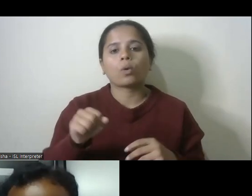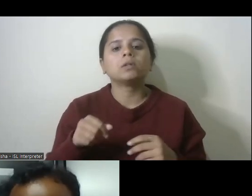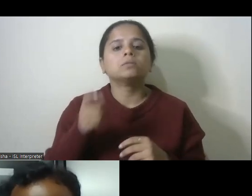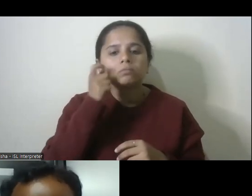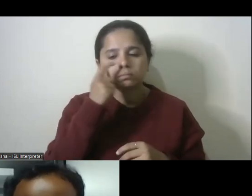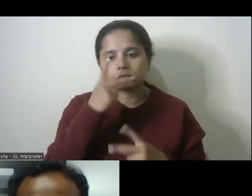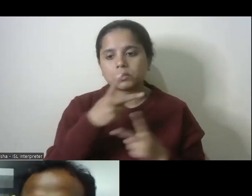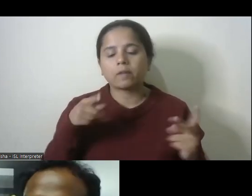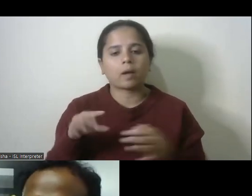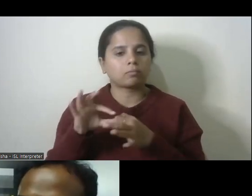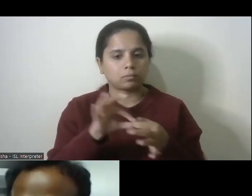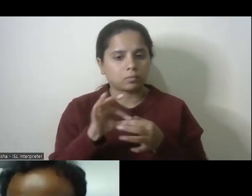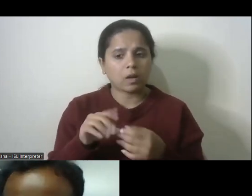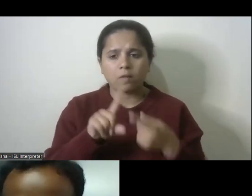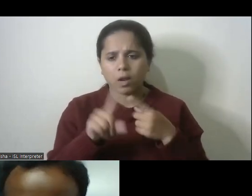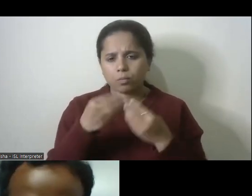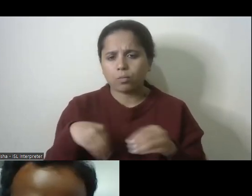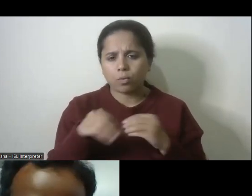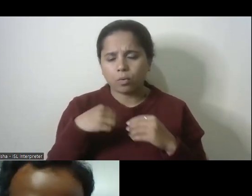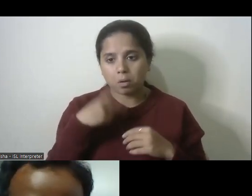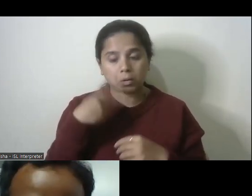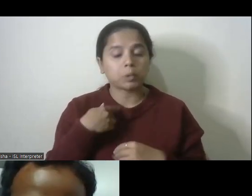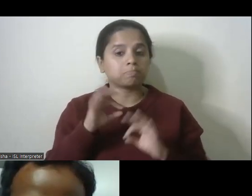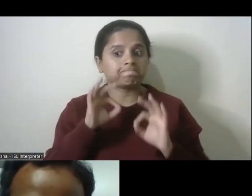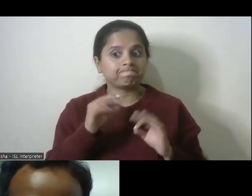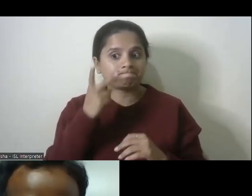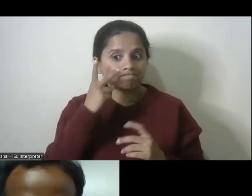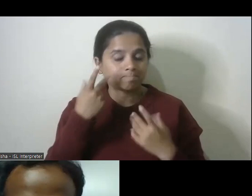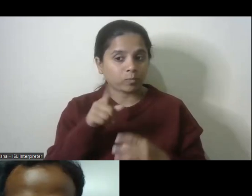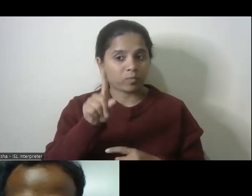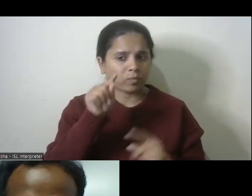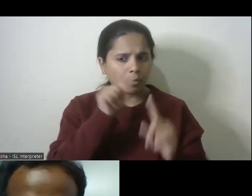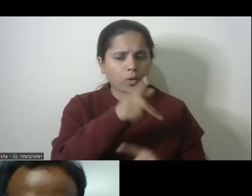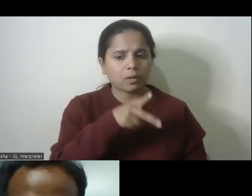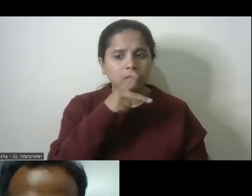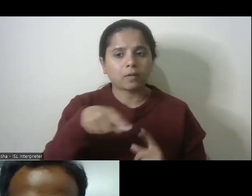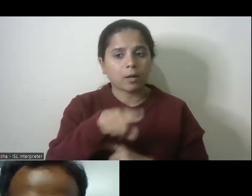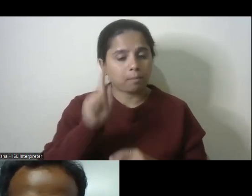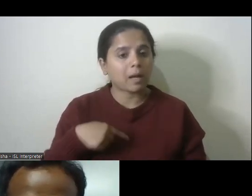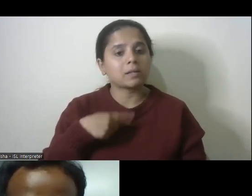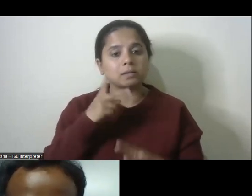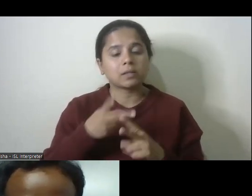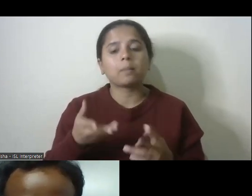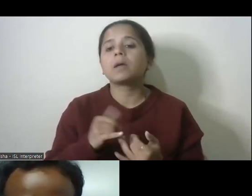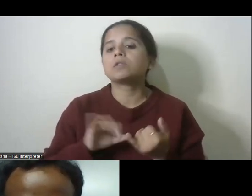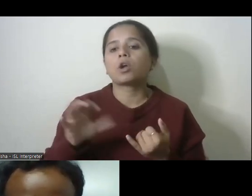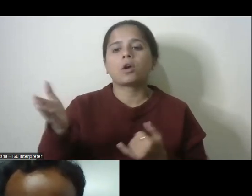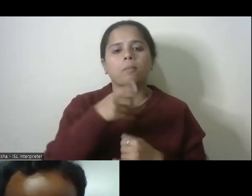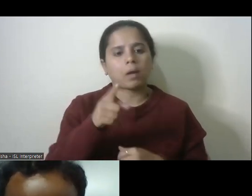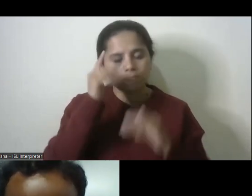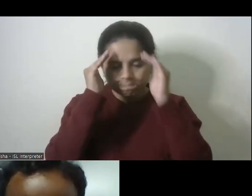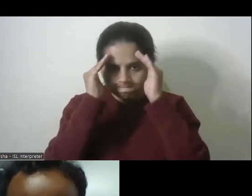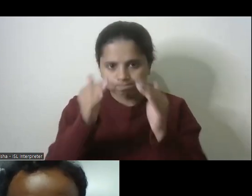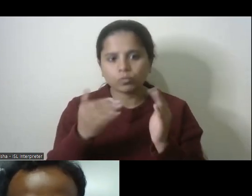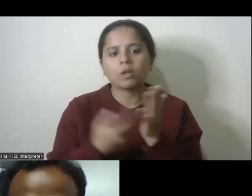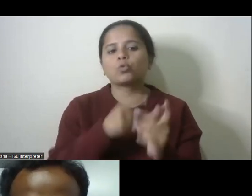So, and one more thing I have very much impressed with the one point she told, like where the state can take up this education and